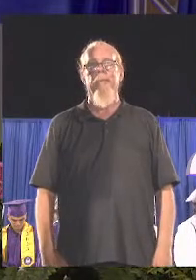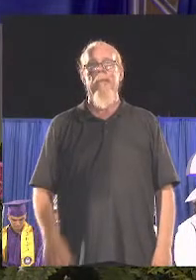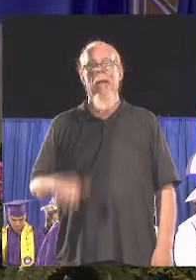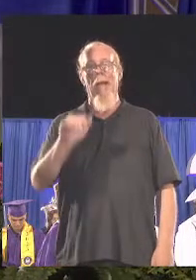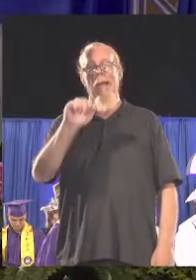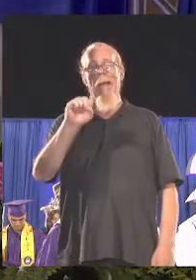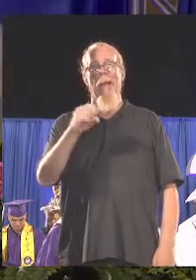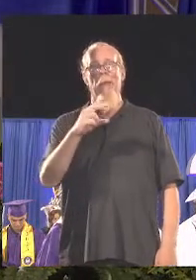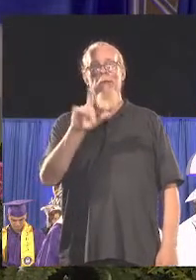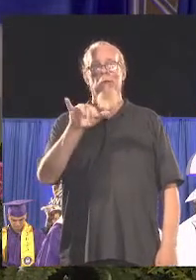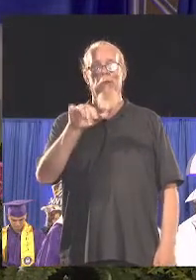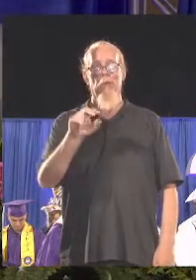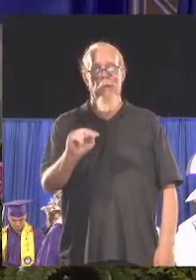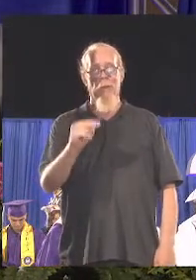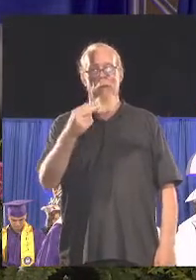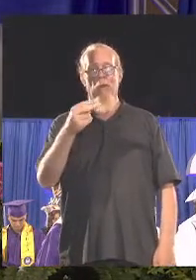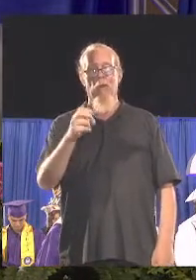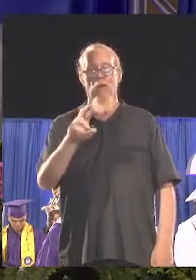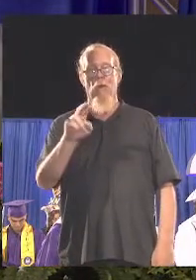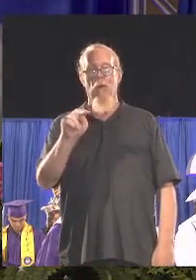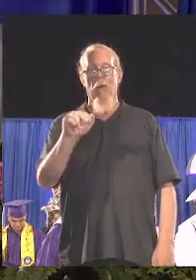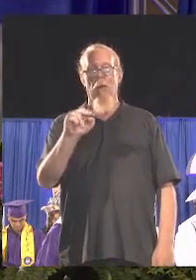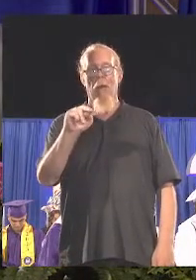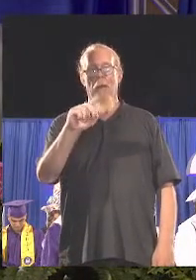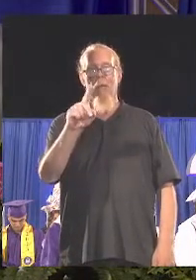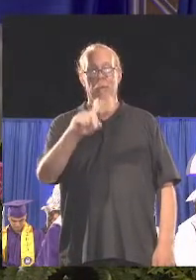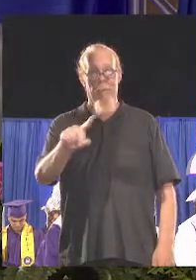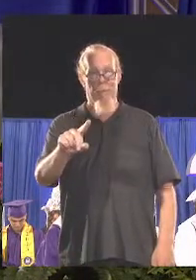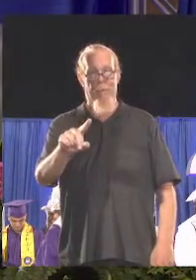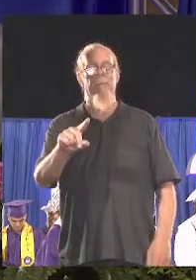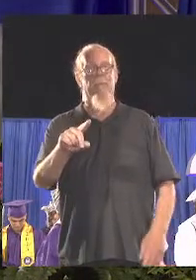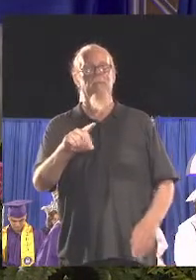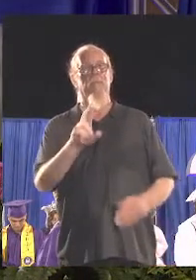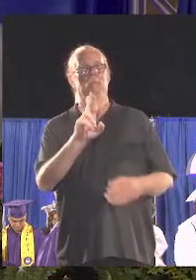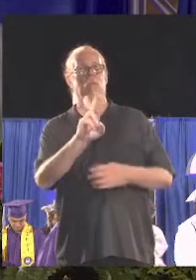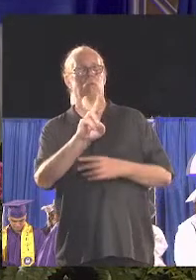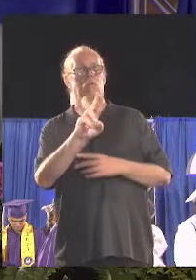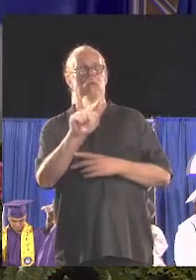Ashlyn N. Hernandez, the University of Texas, San Antonio.